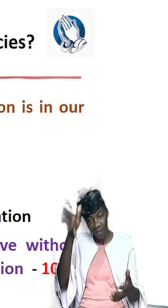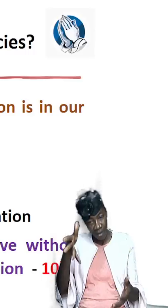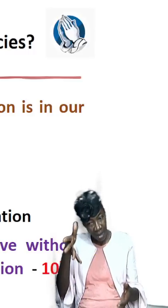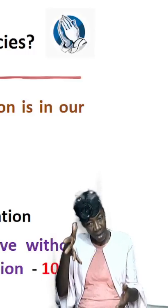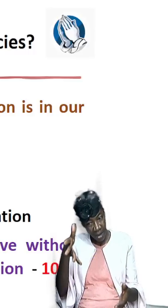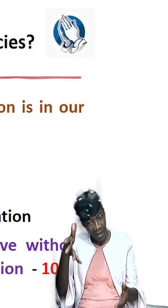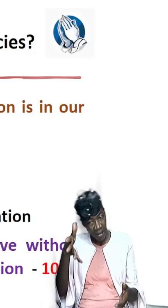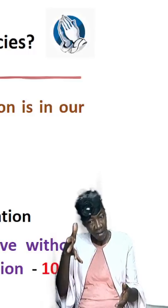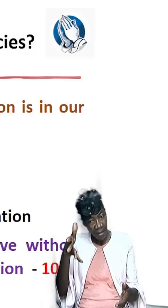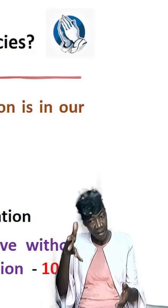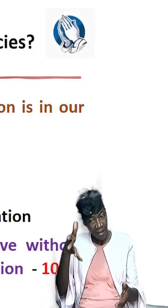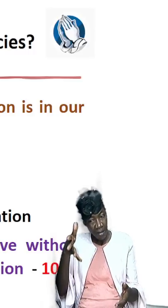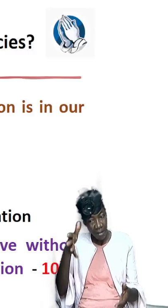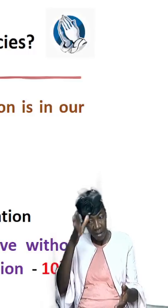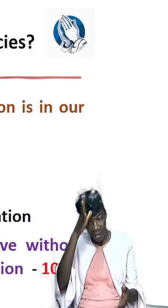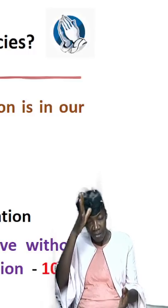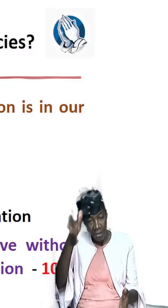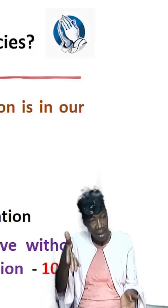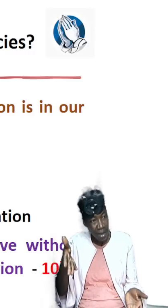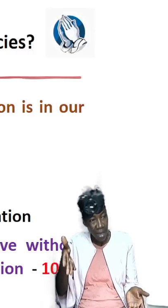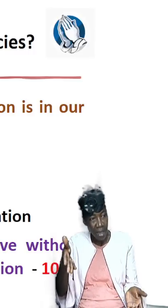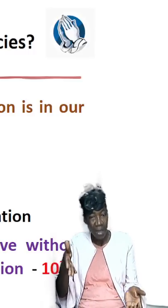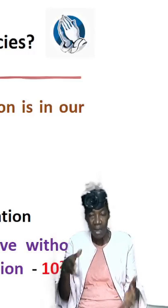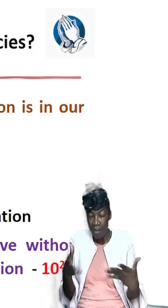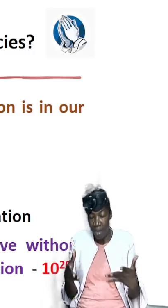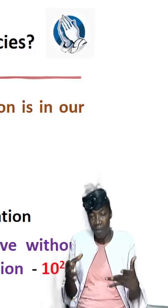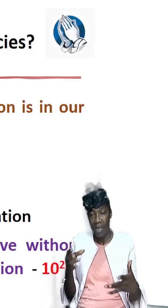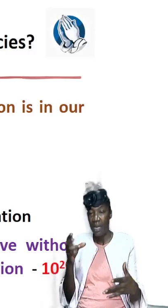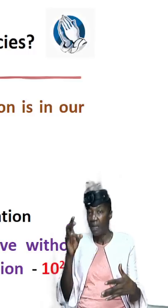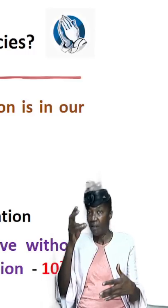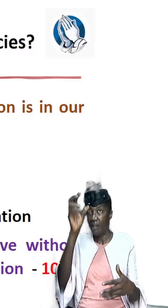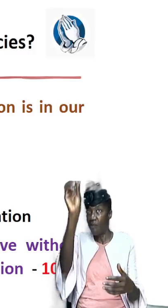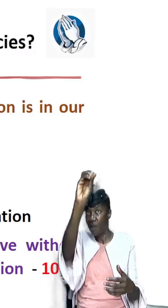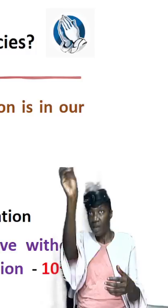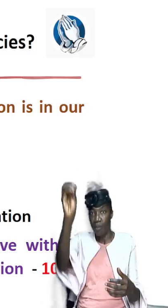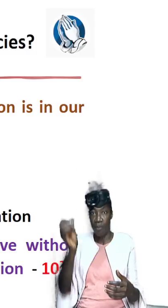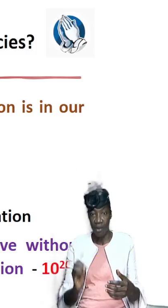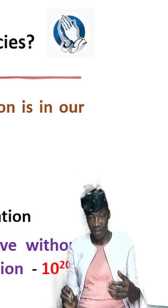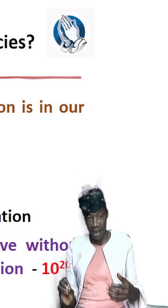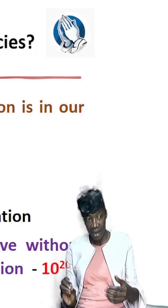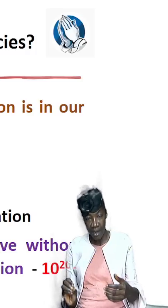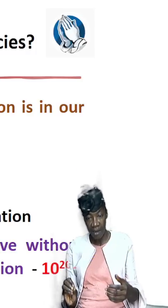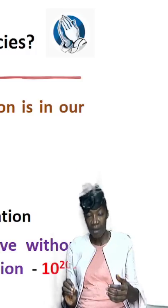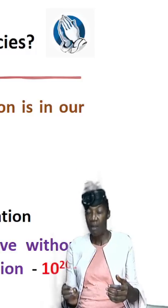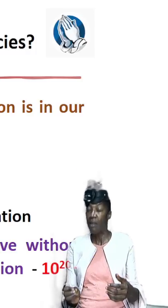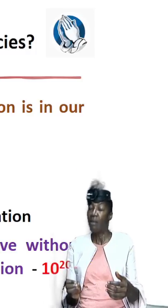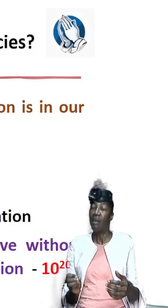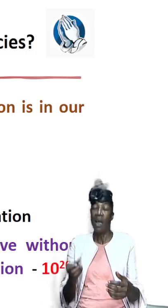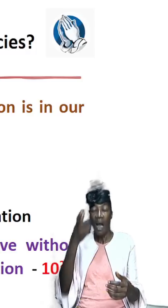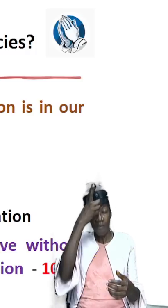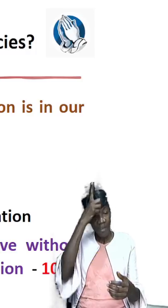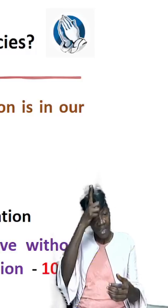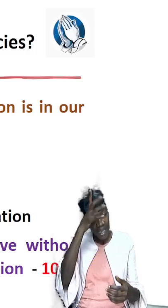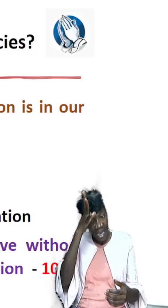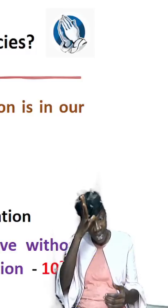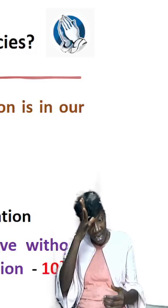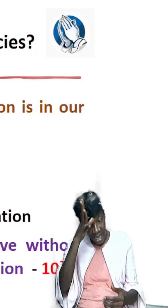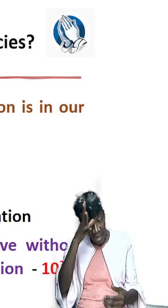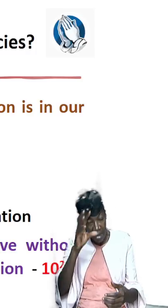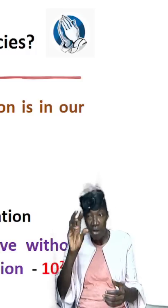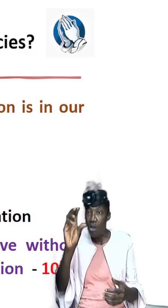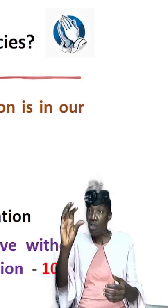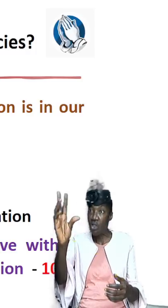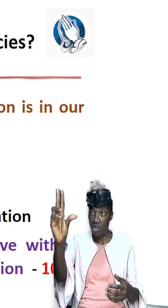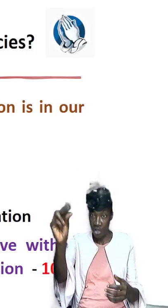of mommy, most of daddy, 70% of daddy, 30% of mommy. They could have some things that